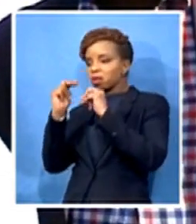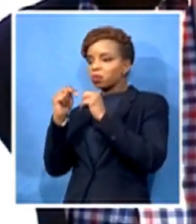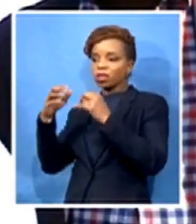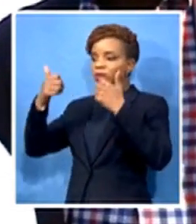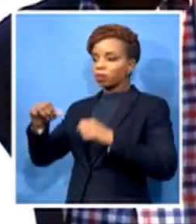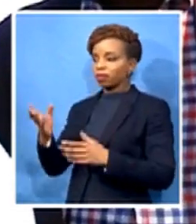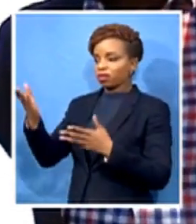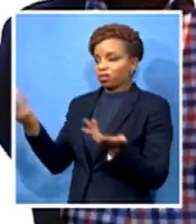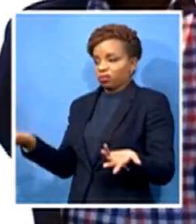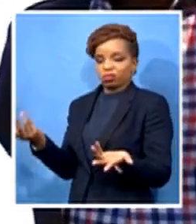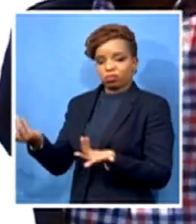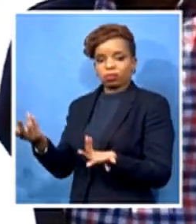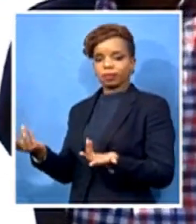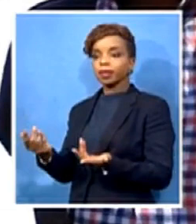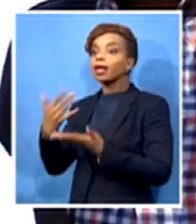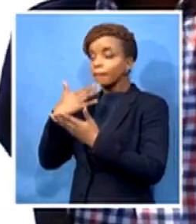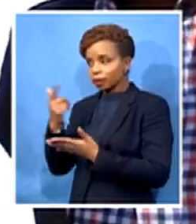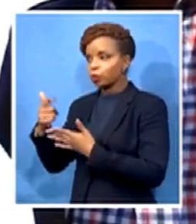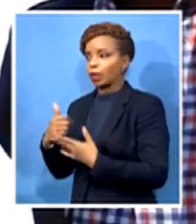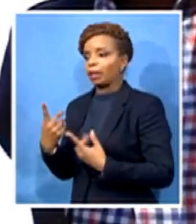to what are the issues in the province in terms of